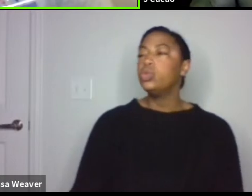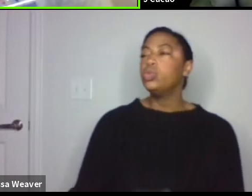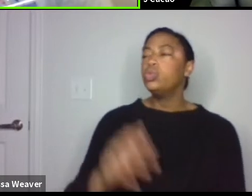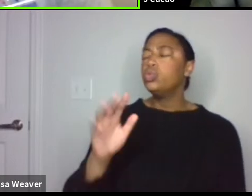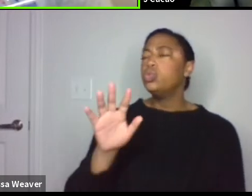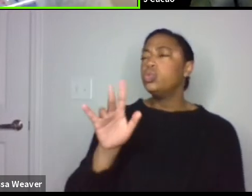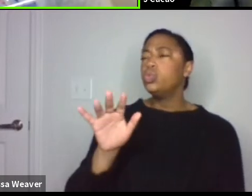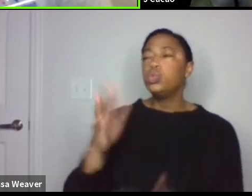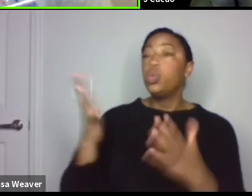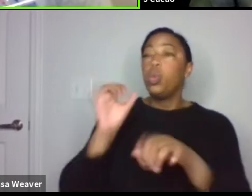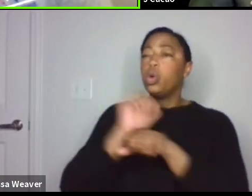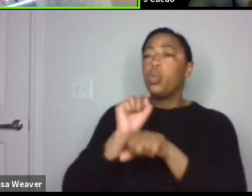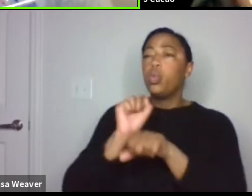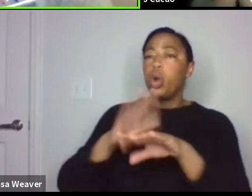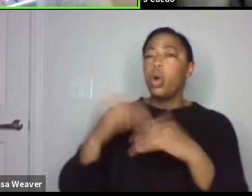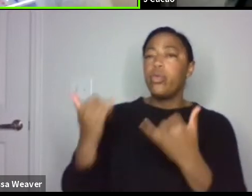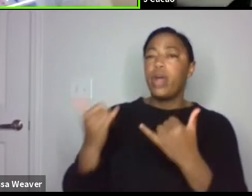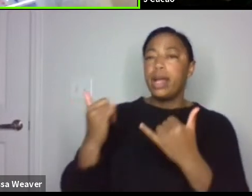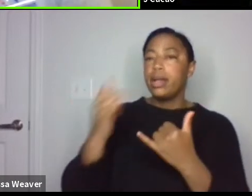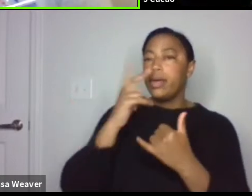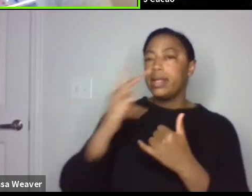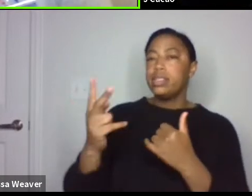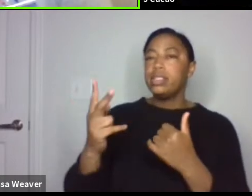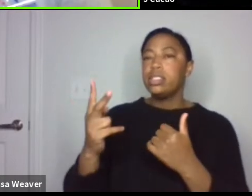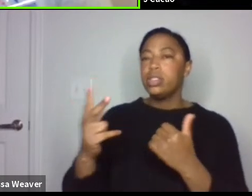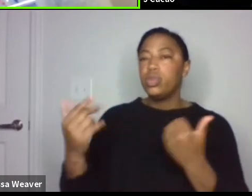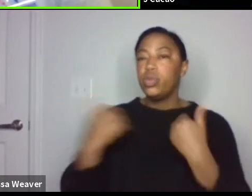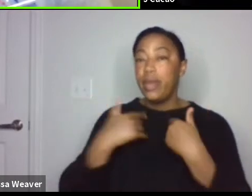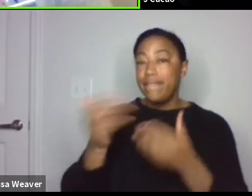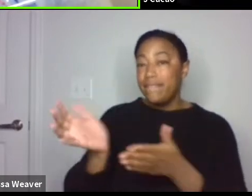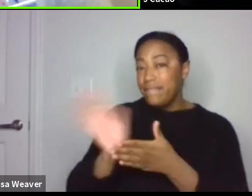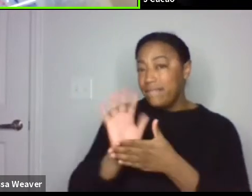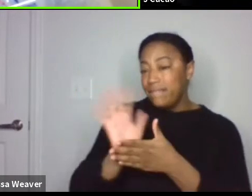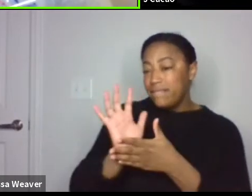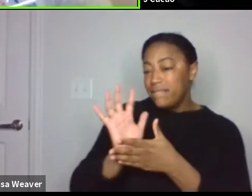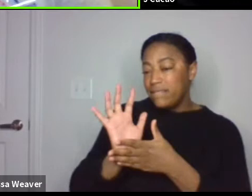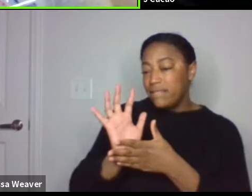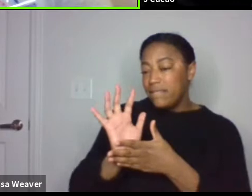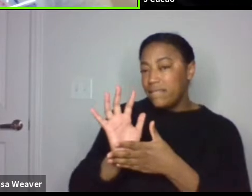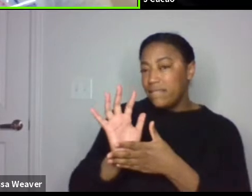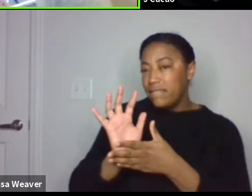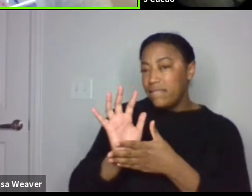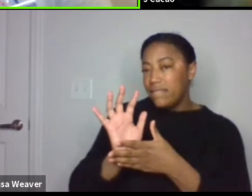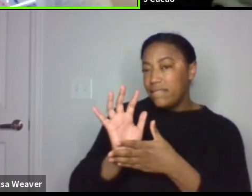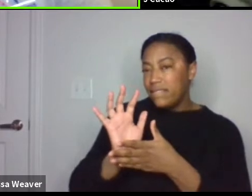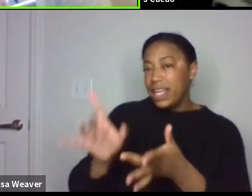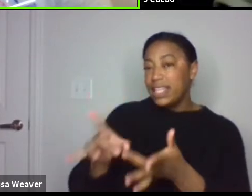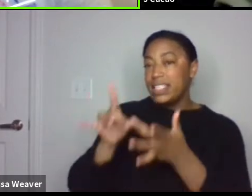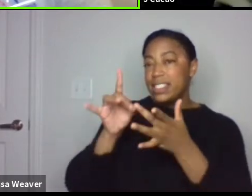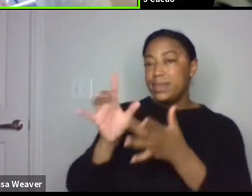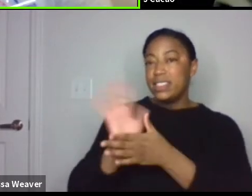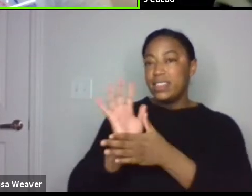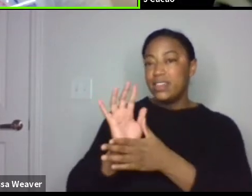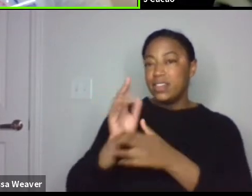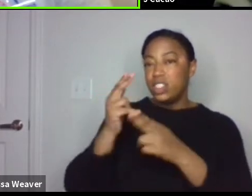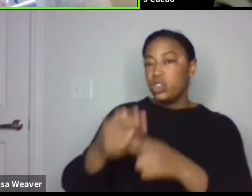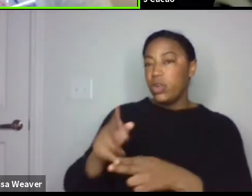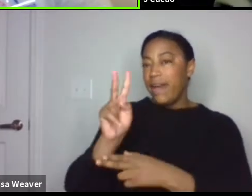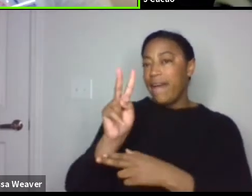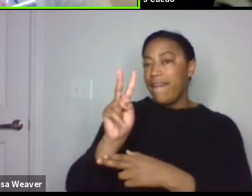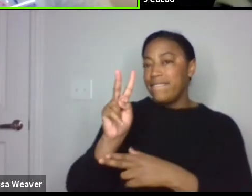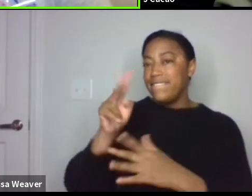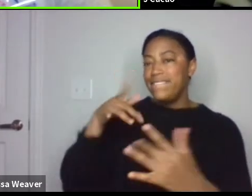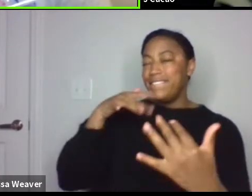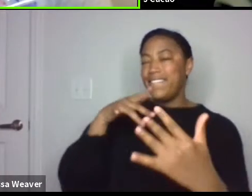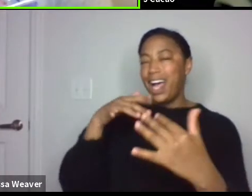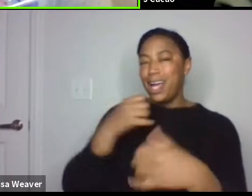what you working on right now, man? So you got a video, very special video. Name of the video is called "Vibe Save Our People," and I